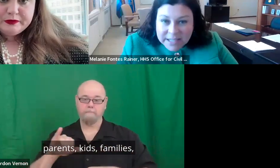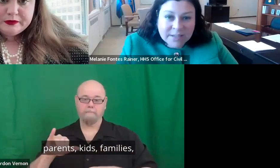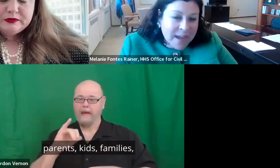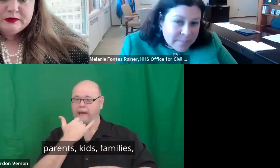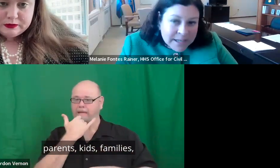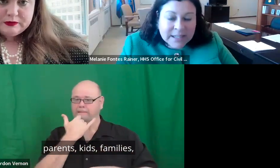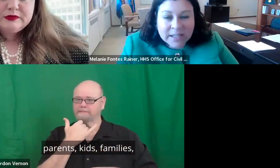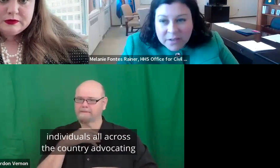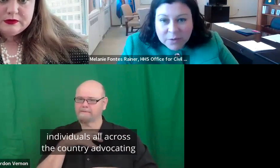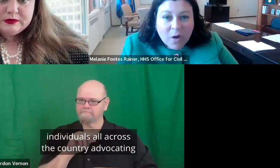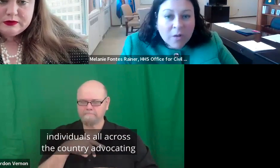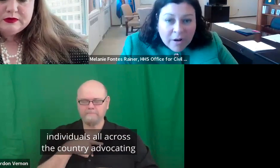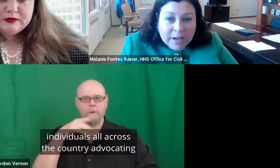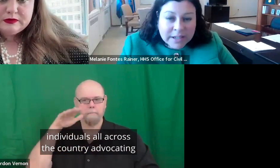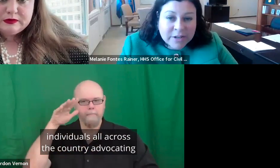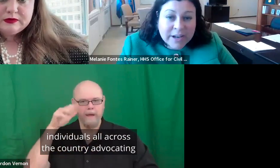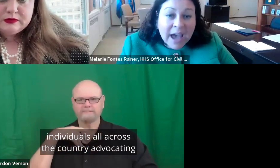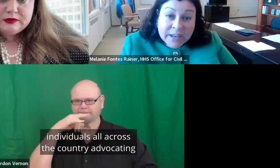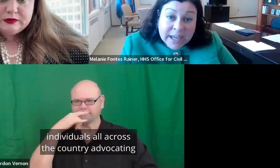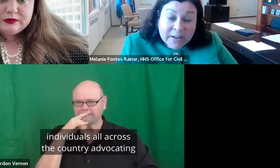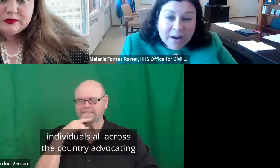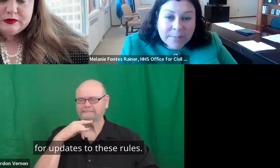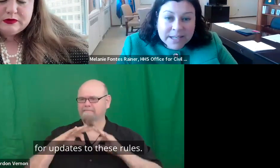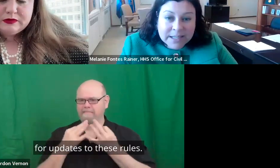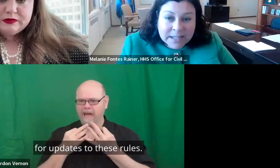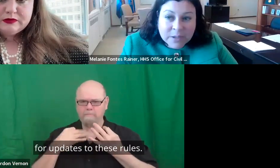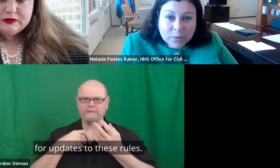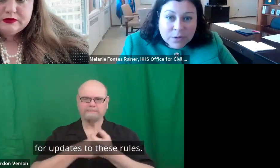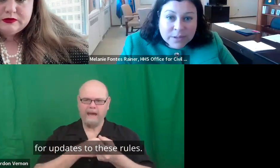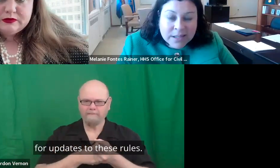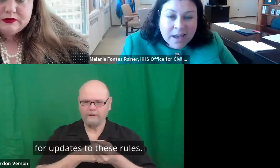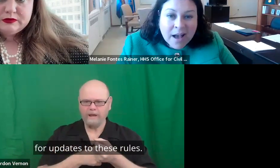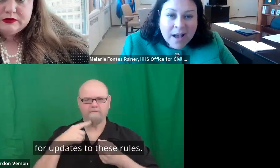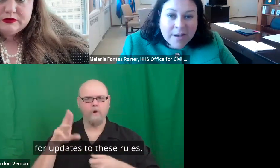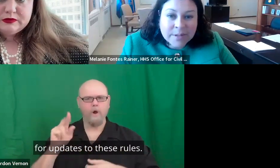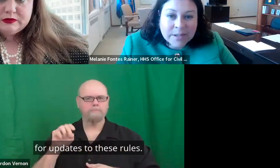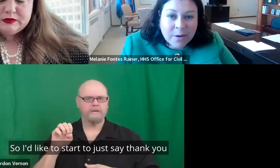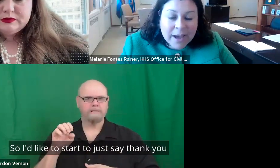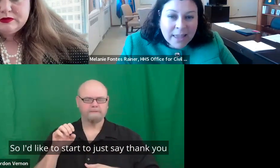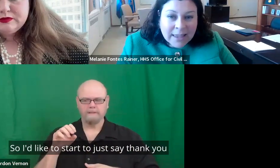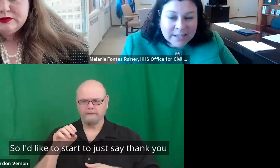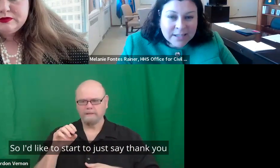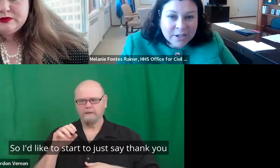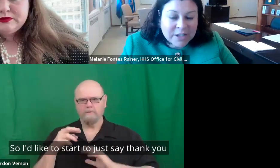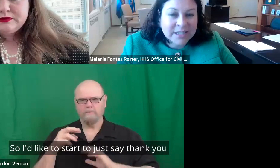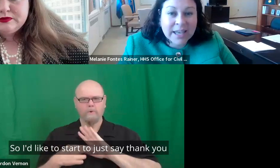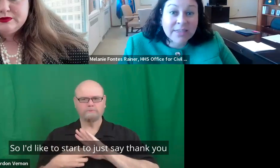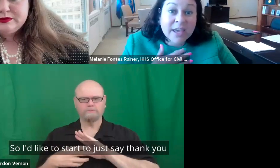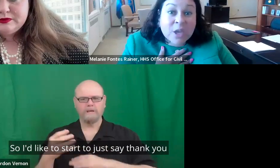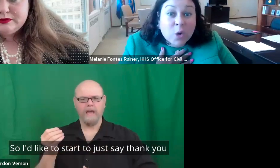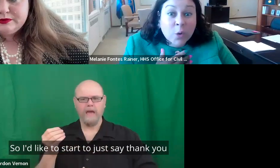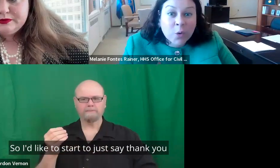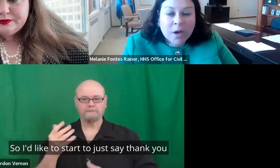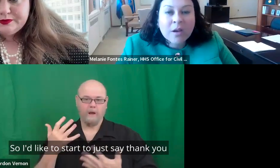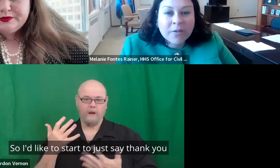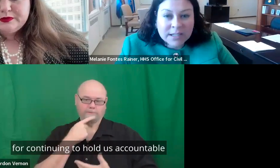parents, kids, families, individuals all across the country advocating for updates to these rules. So I like to start to just say